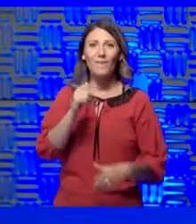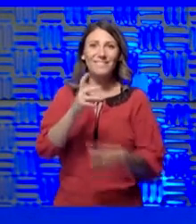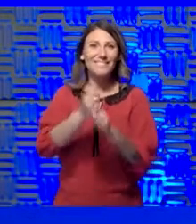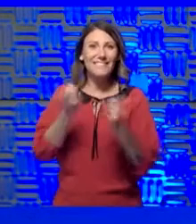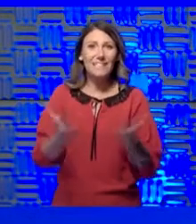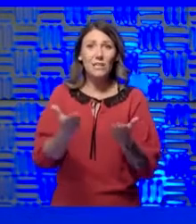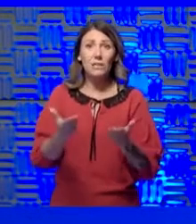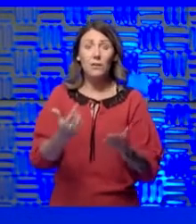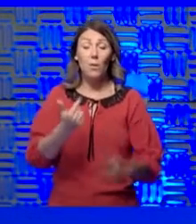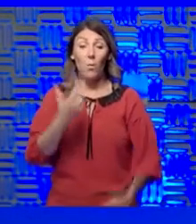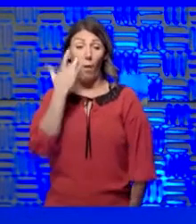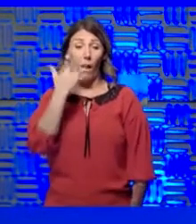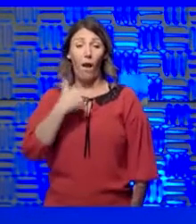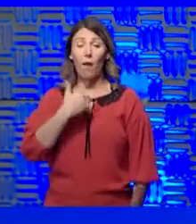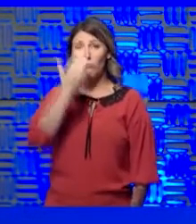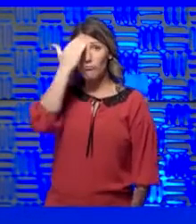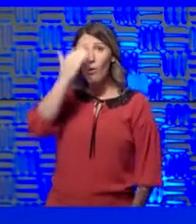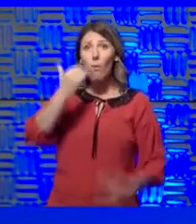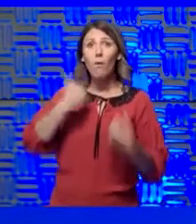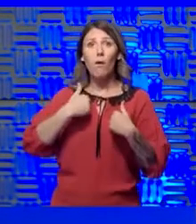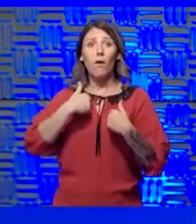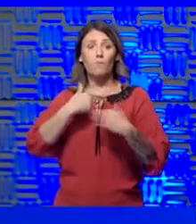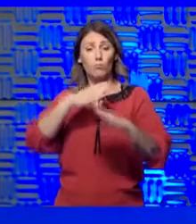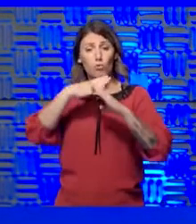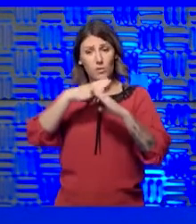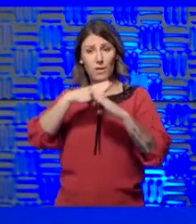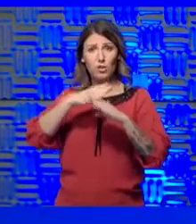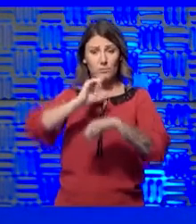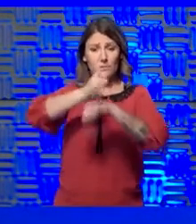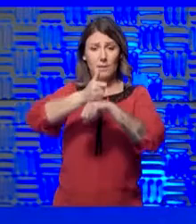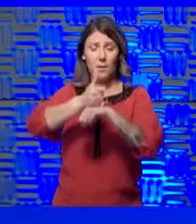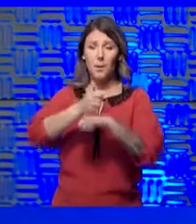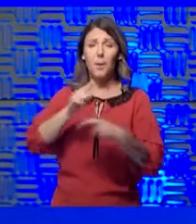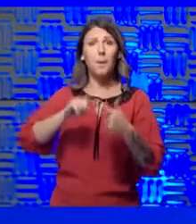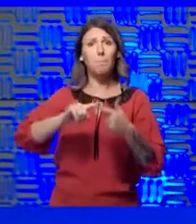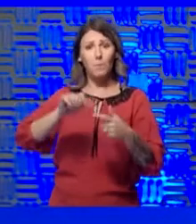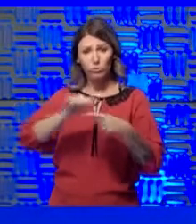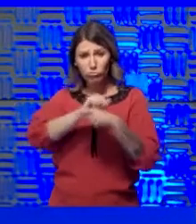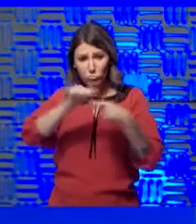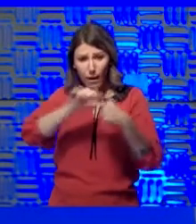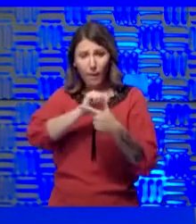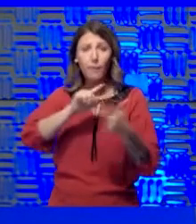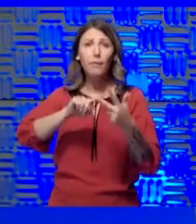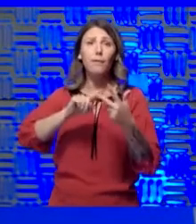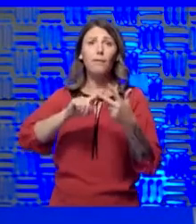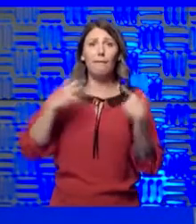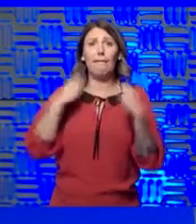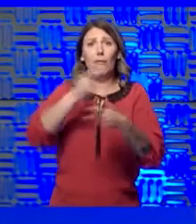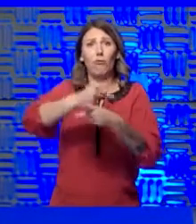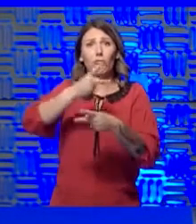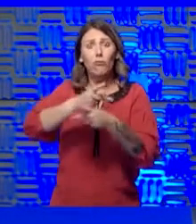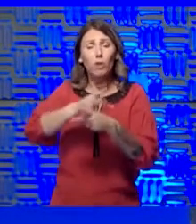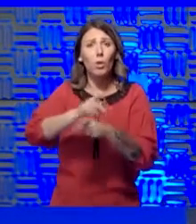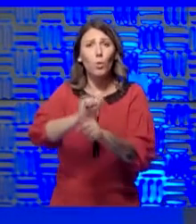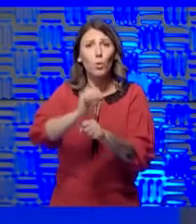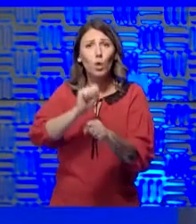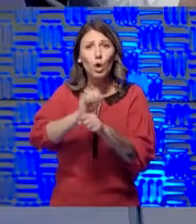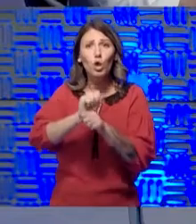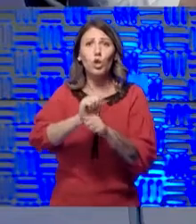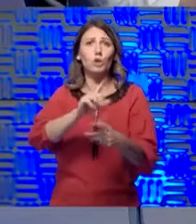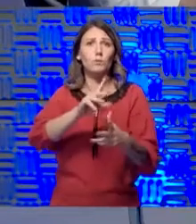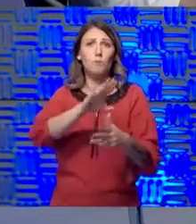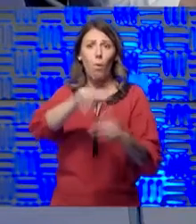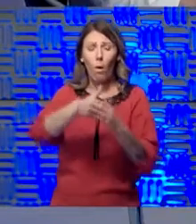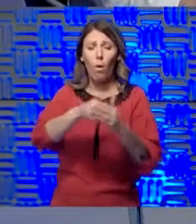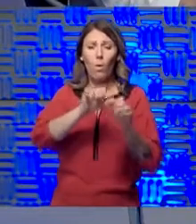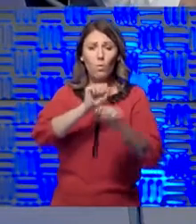our protections in place, we have our training, we have all the healthcare workers working towards keeping each other and especially our patients safe. So,